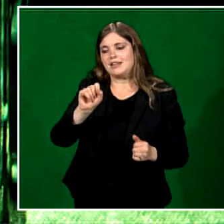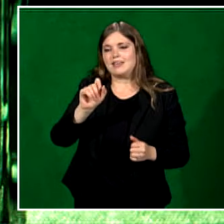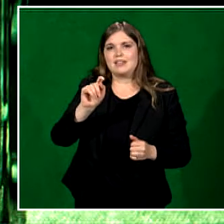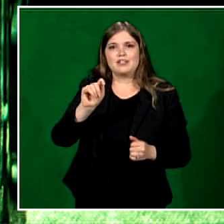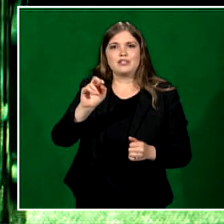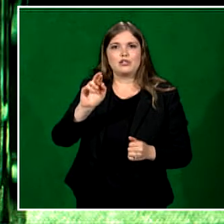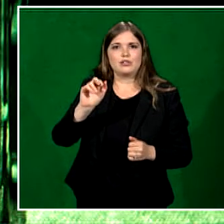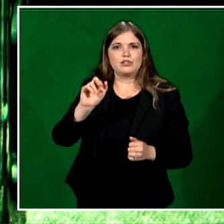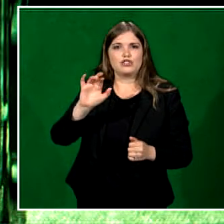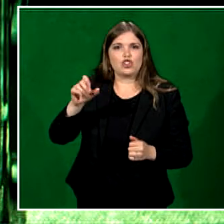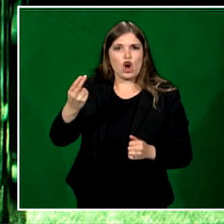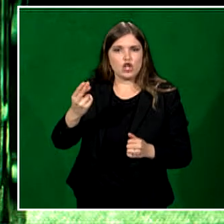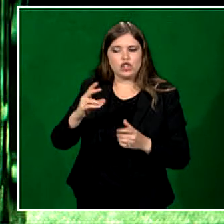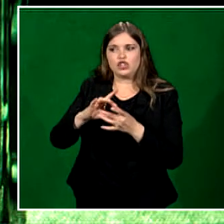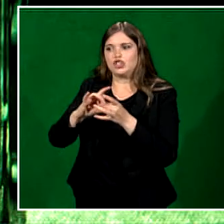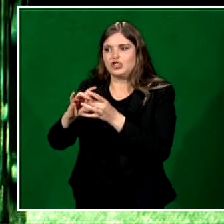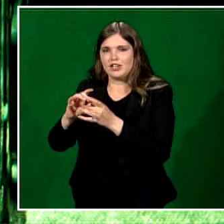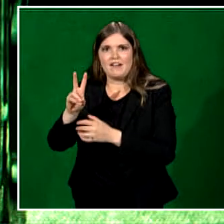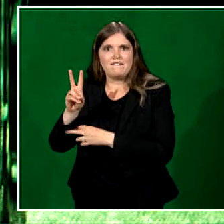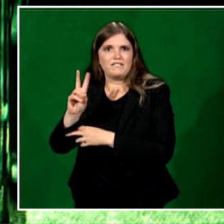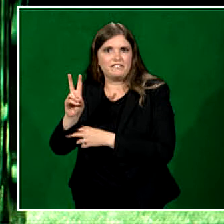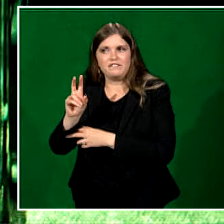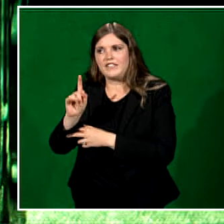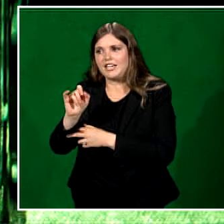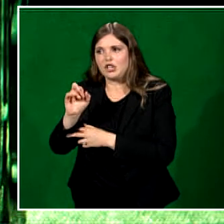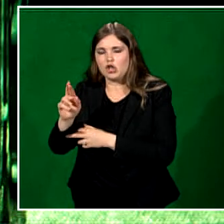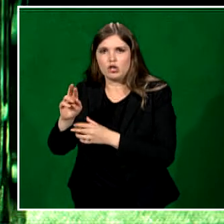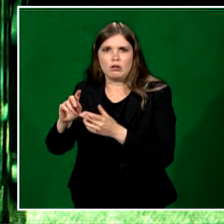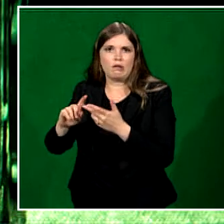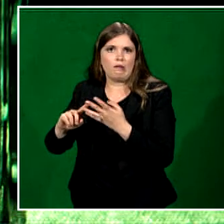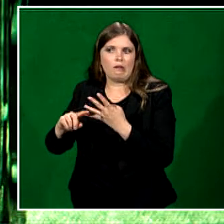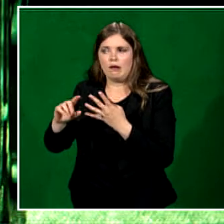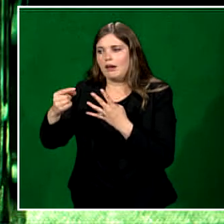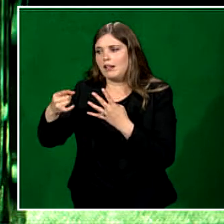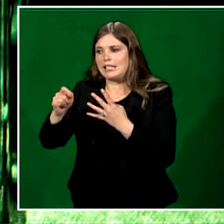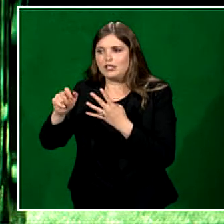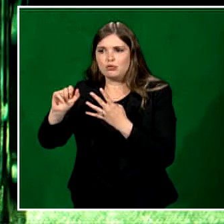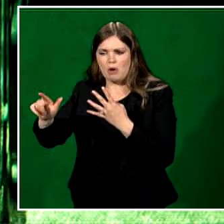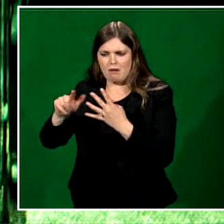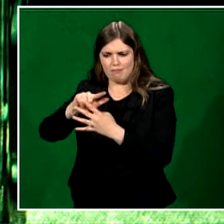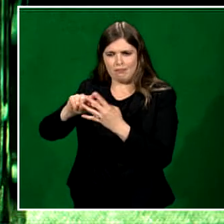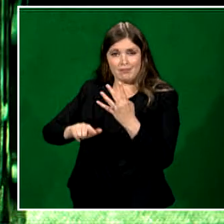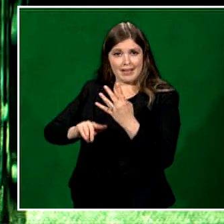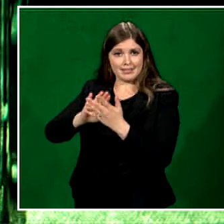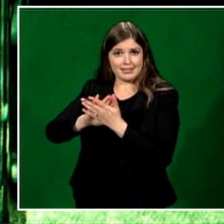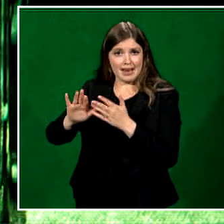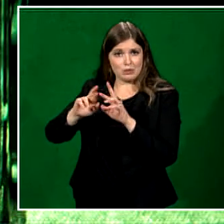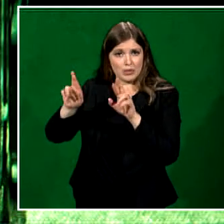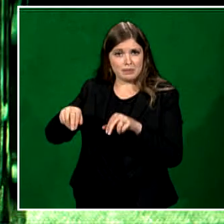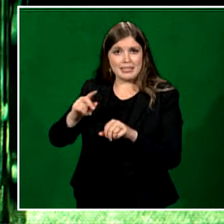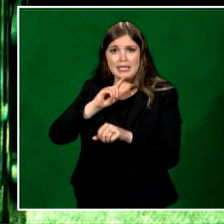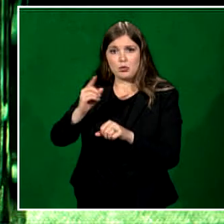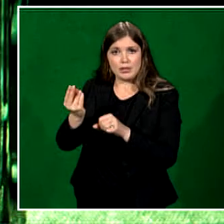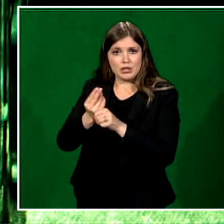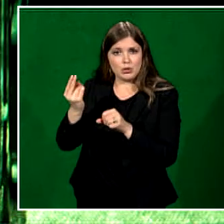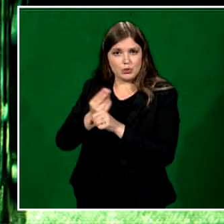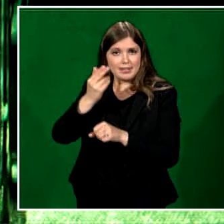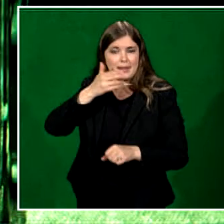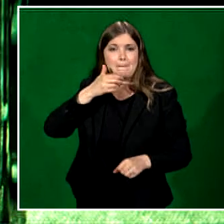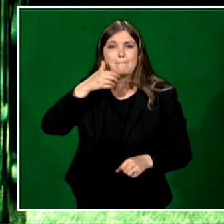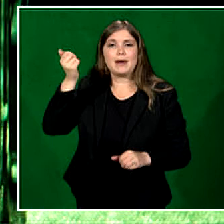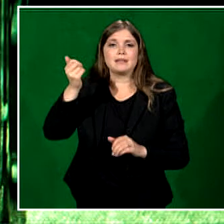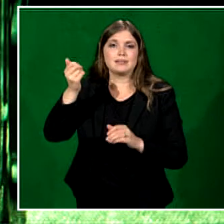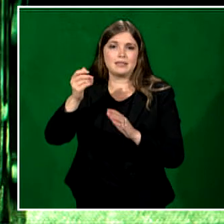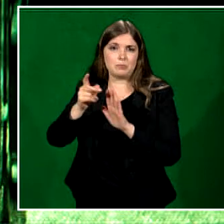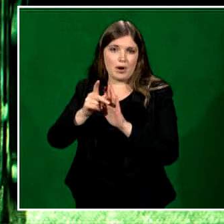then vinegar and glycerol is a very nice recipe that really utilizes the best properties